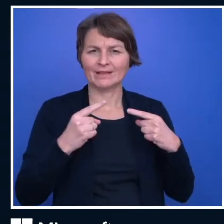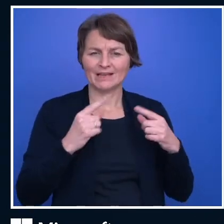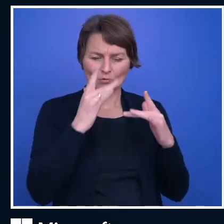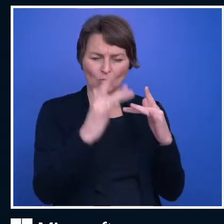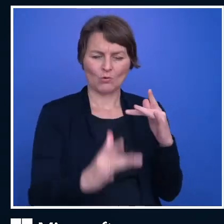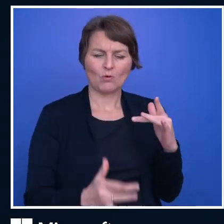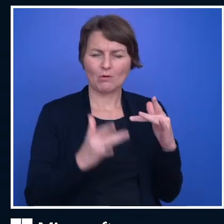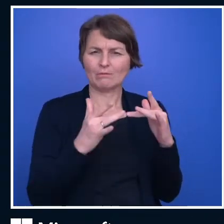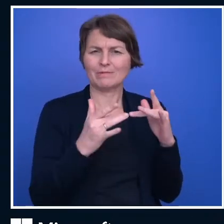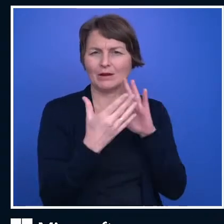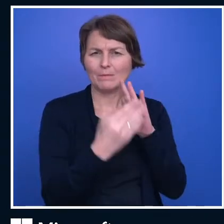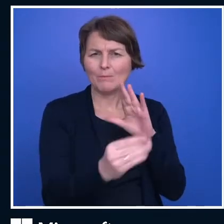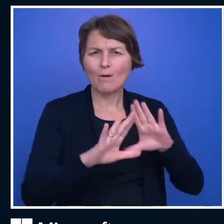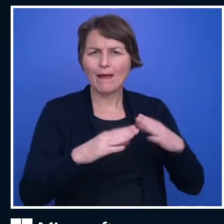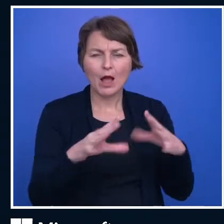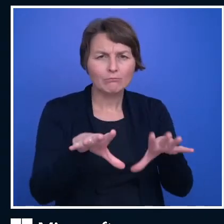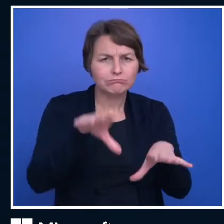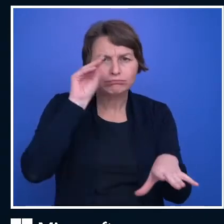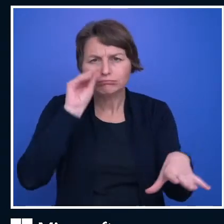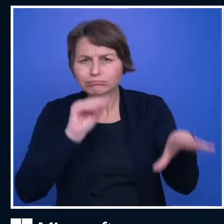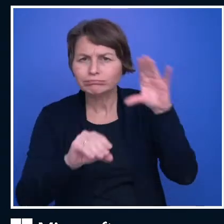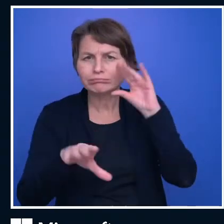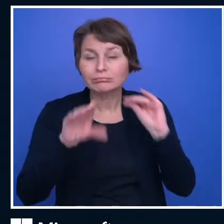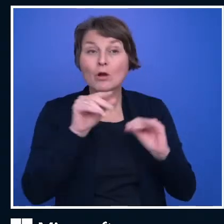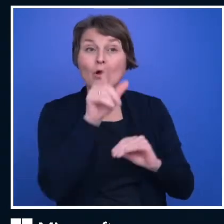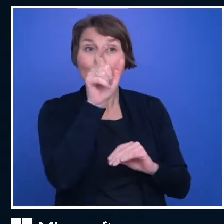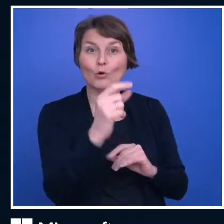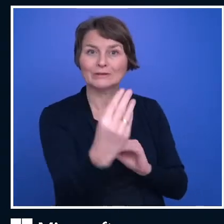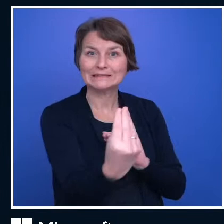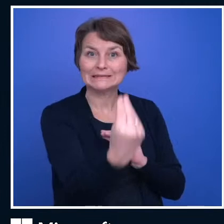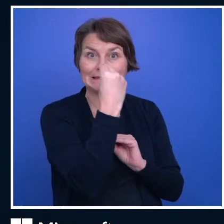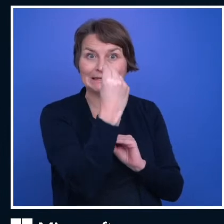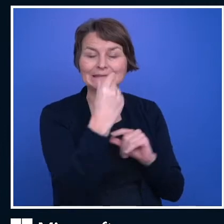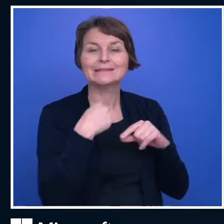from a user is a great opportunity.